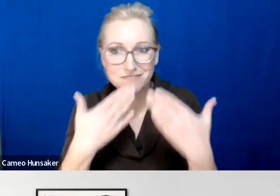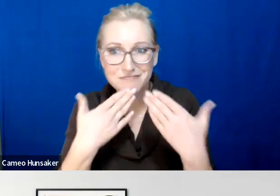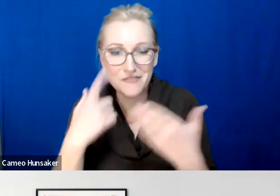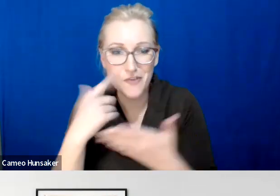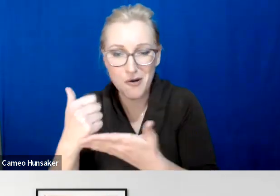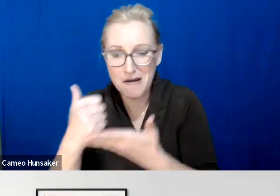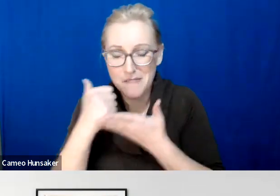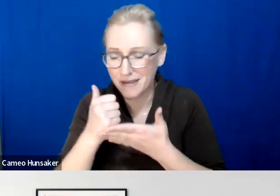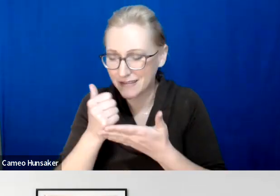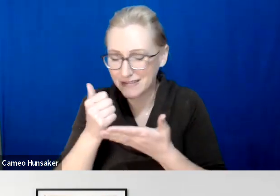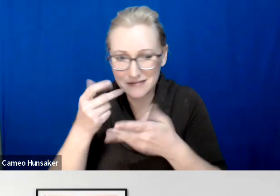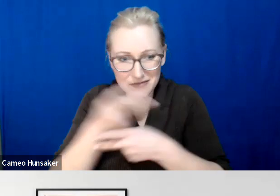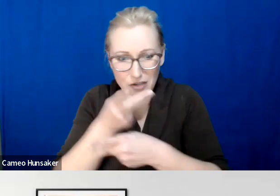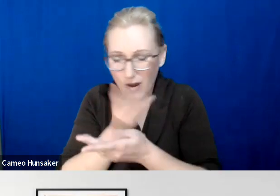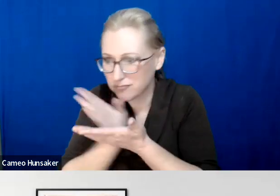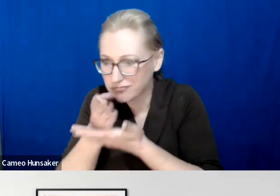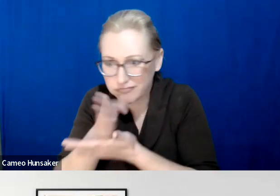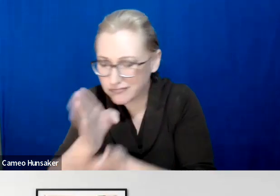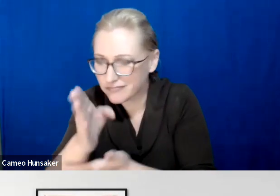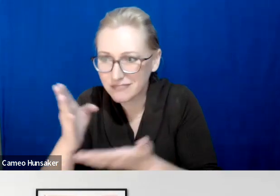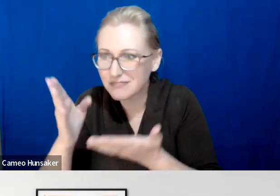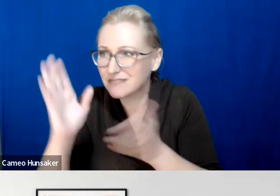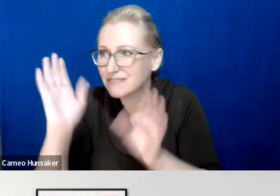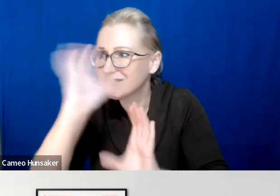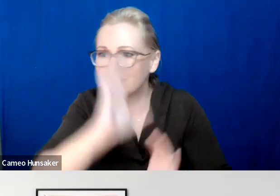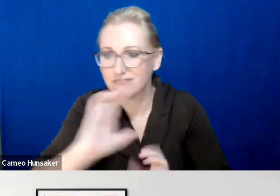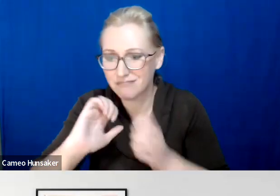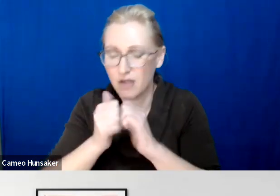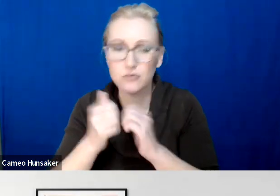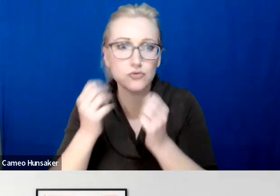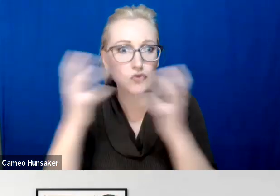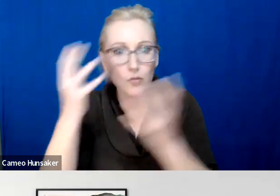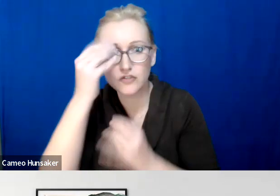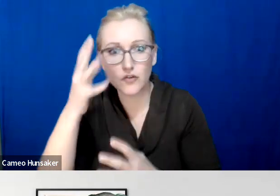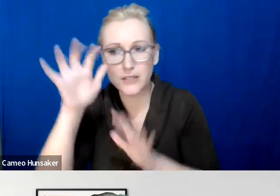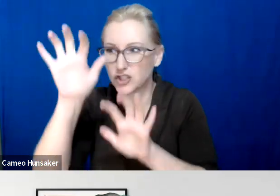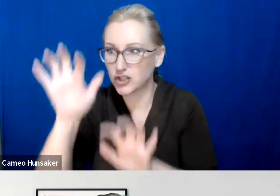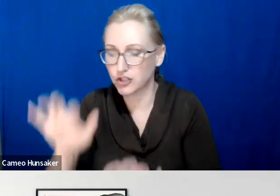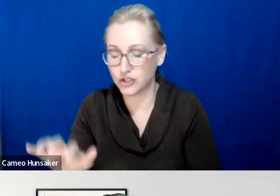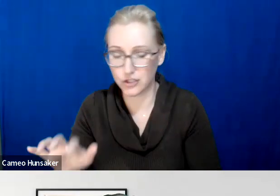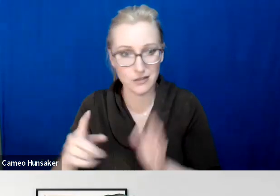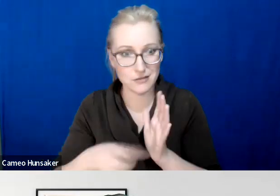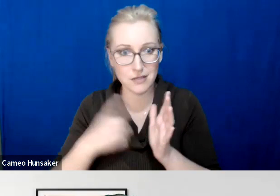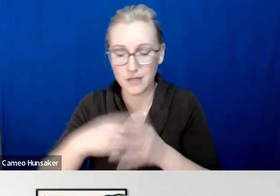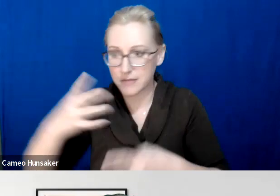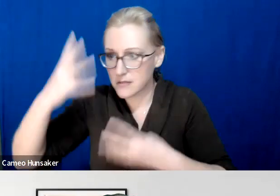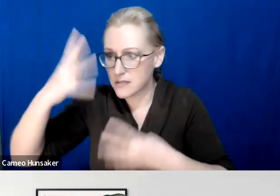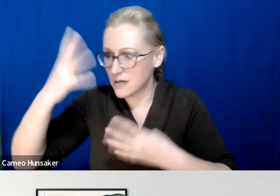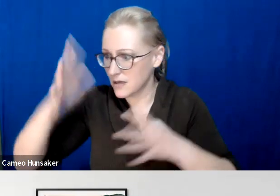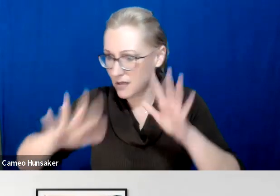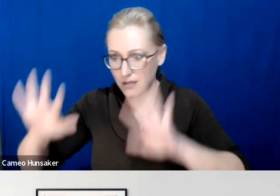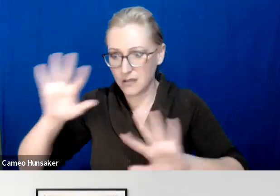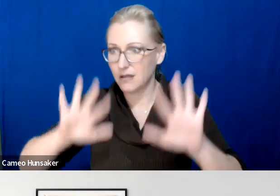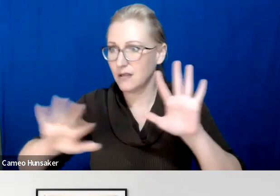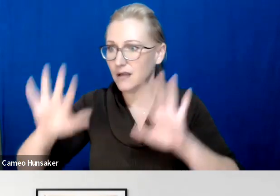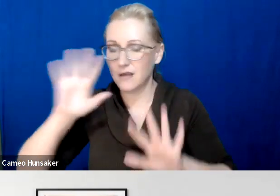little, because there's so much information there for families that you can often get, lost in one thing because you see